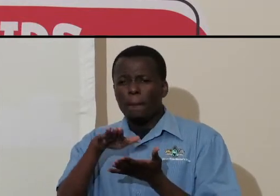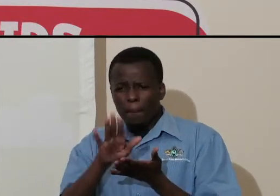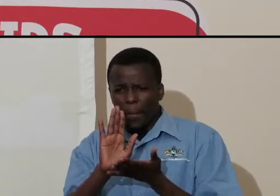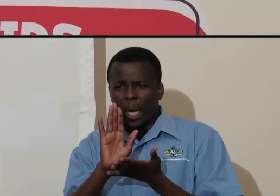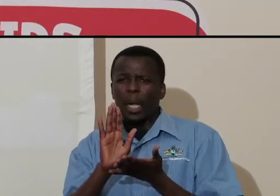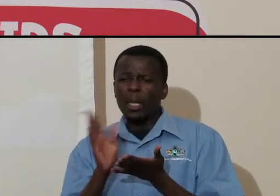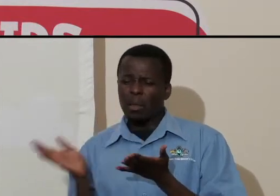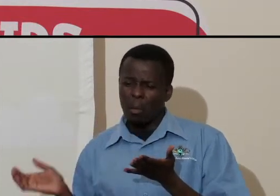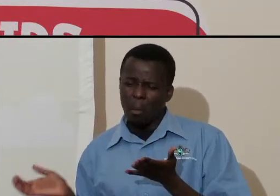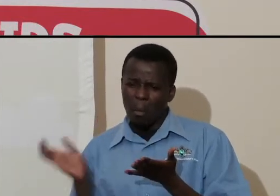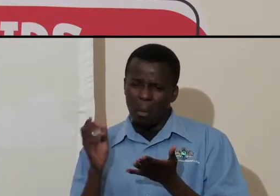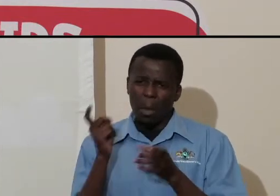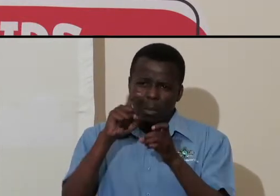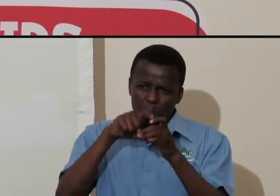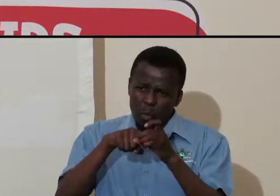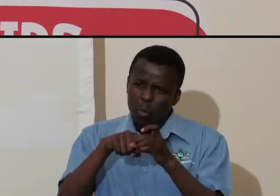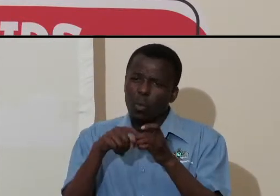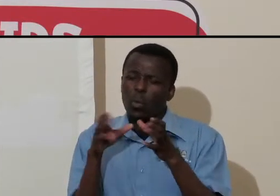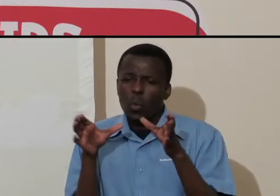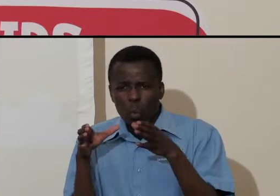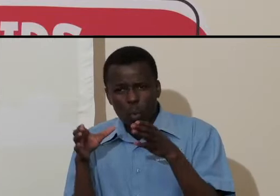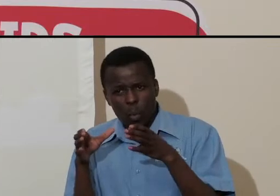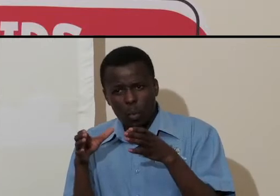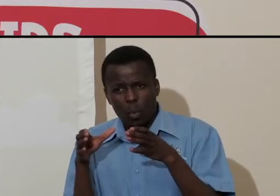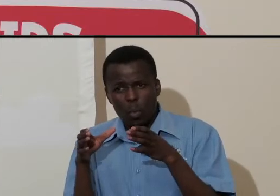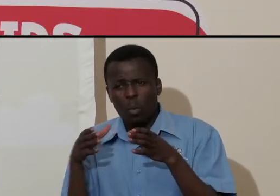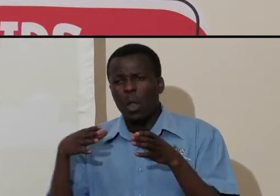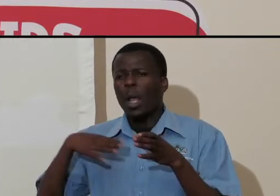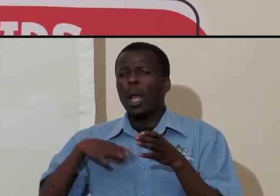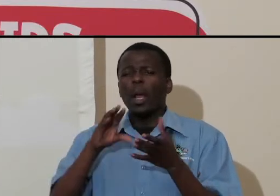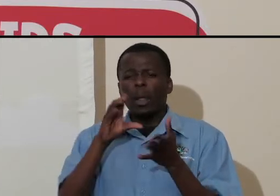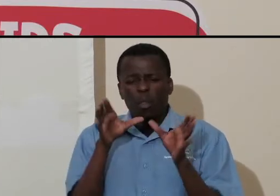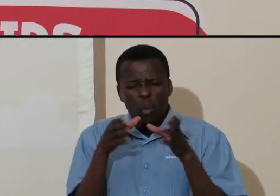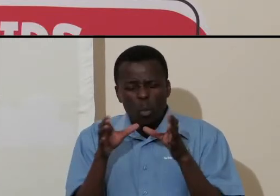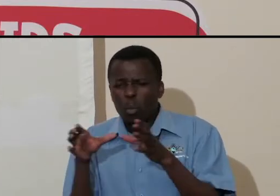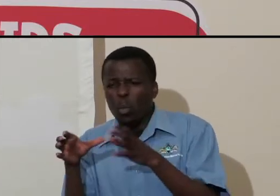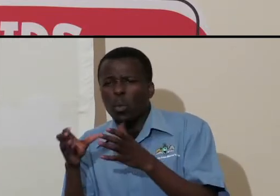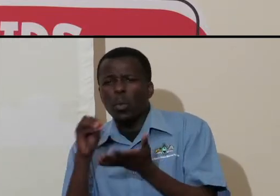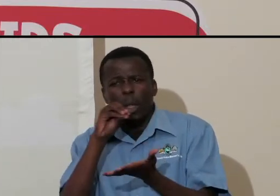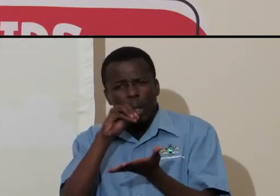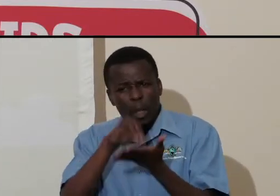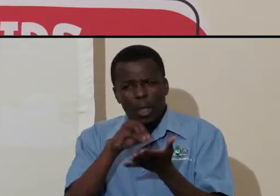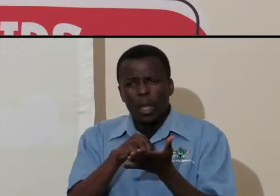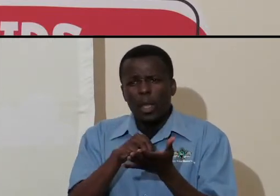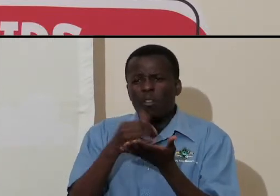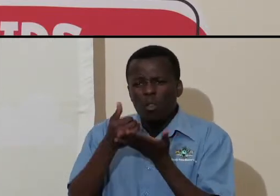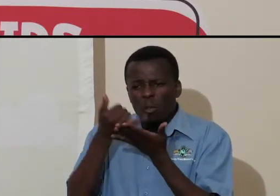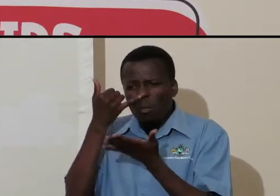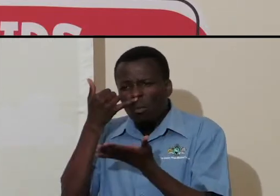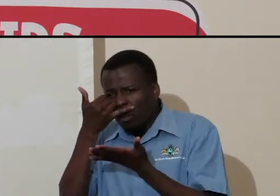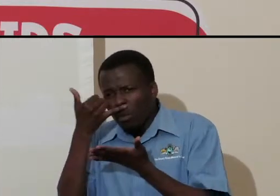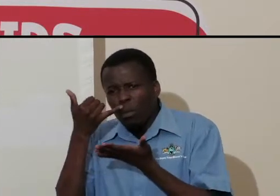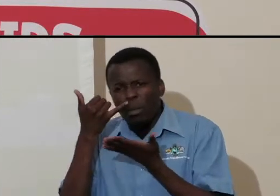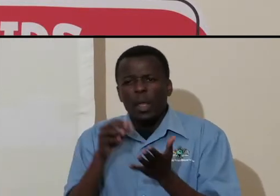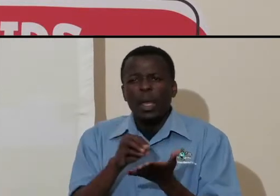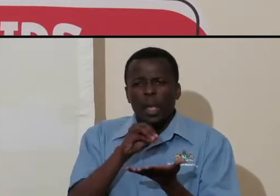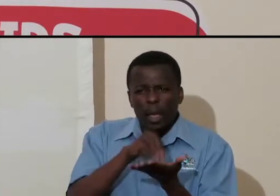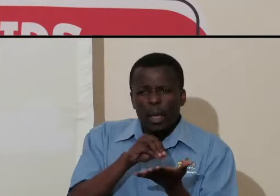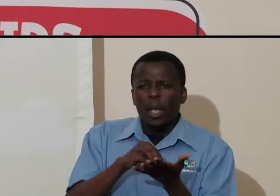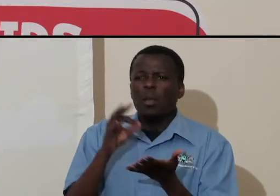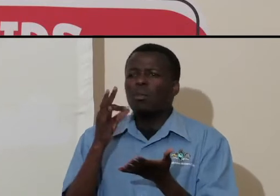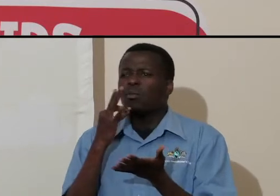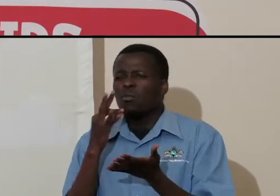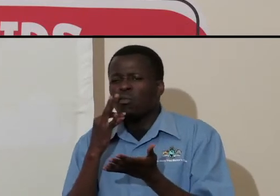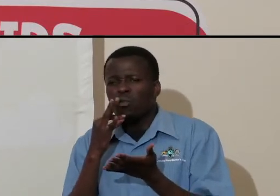It includes sex workers, people who use drugs, migrants, prisoners, teenagers, young